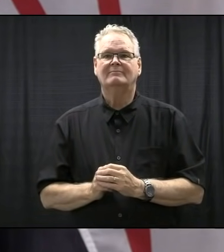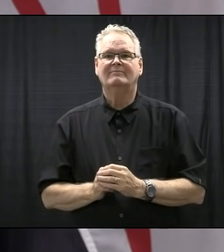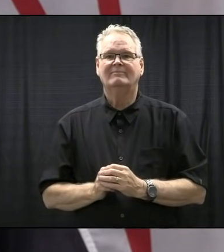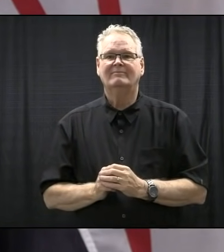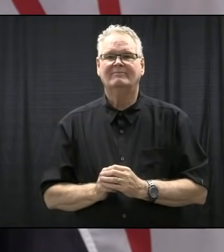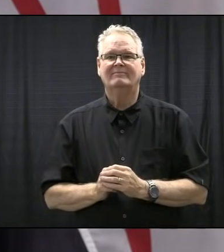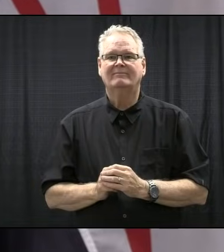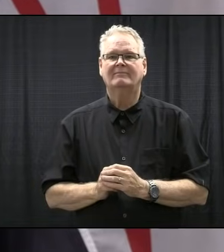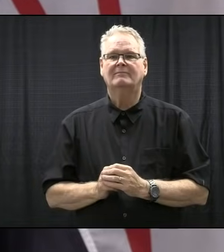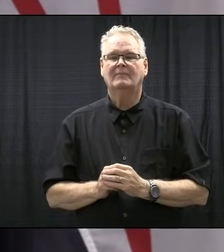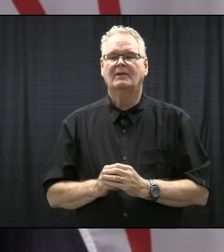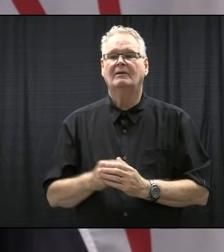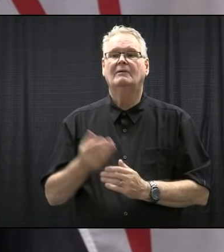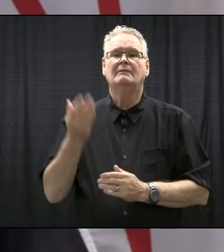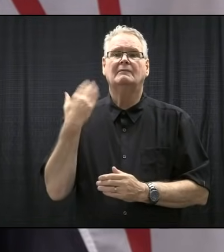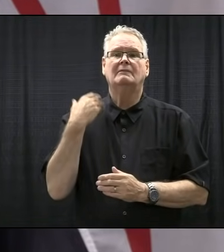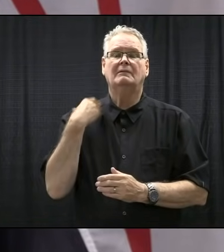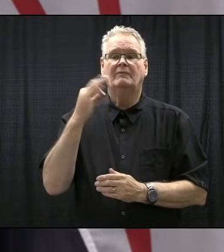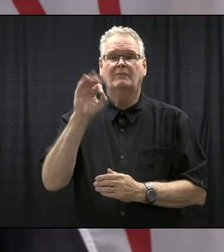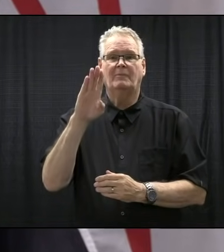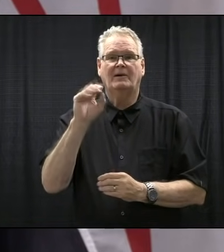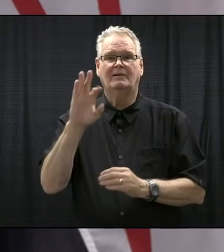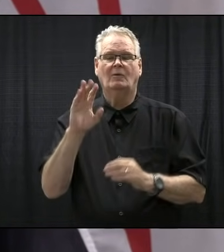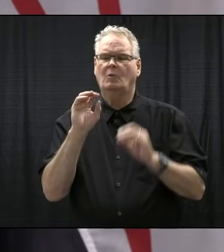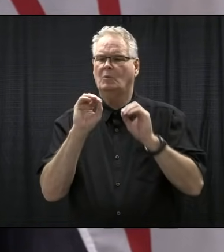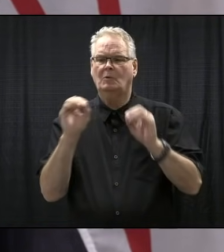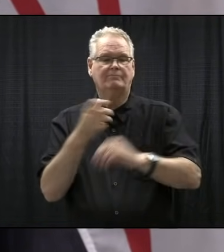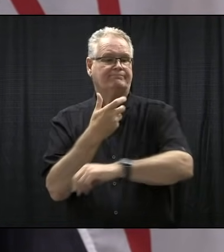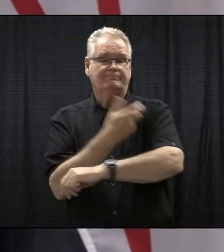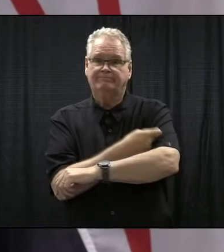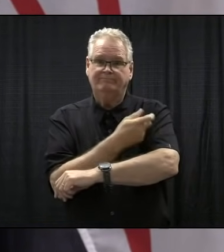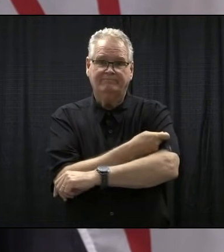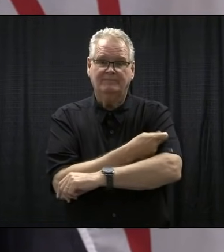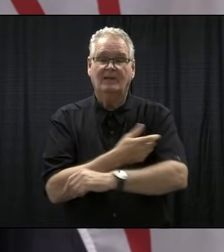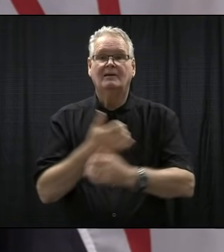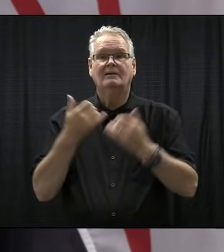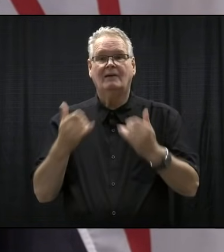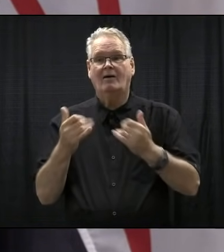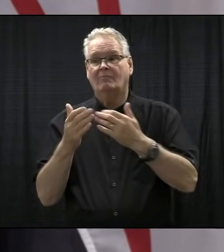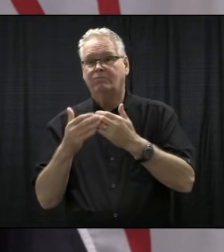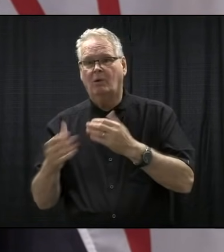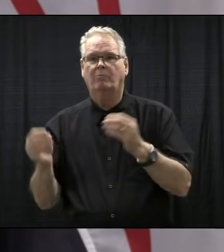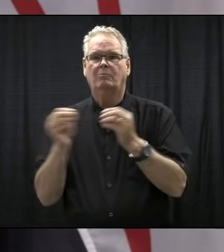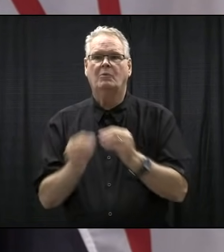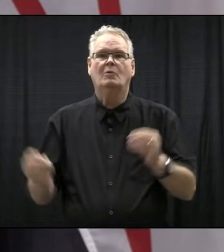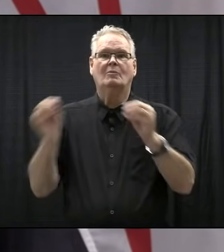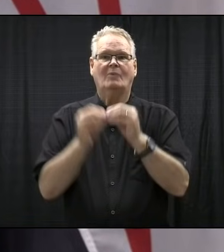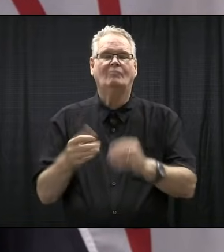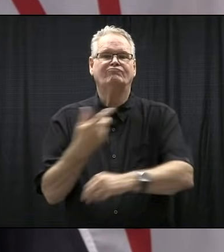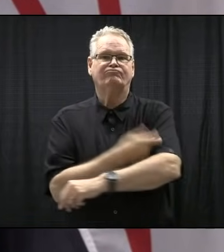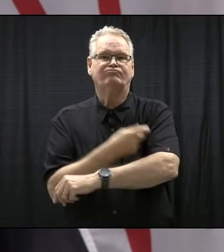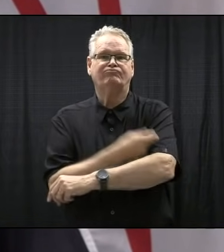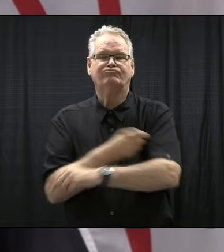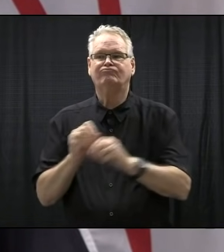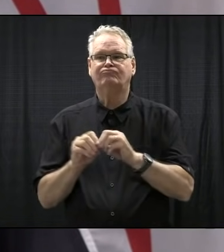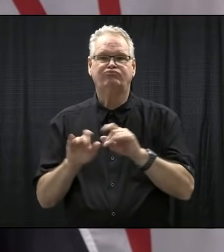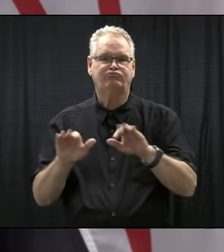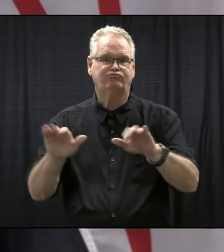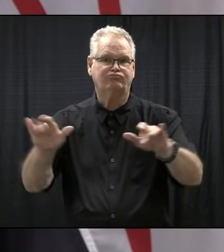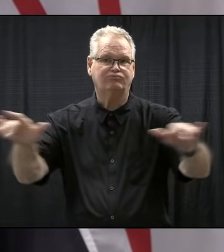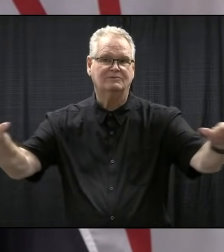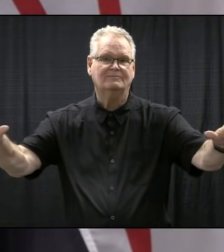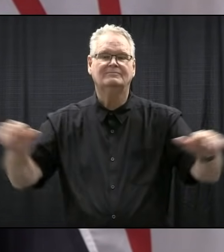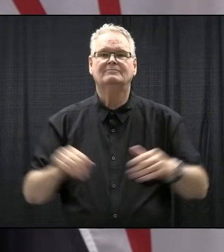manage contacts of cases. Testing and isolation now takes the vaccination status of the contact into consideration, and anyone